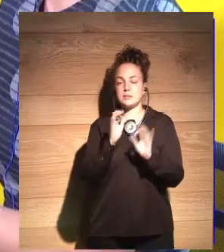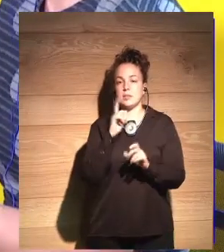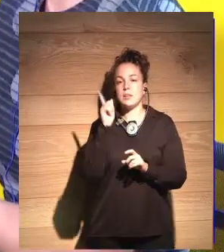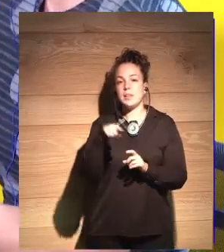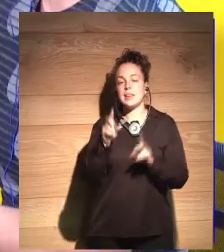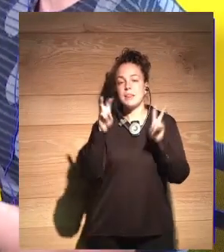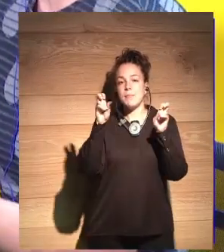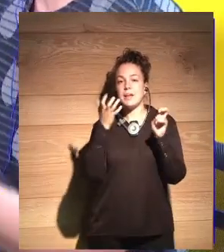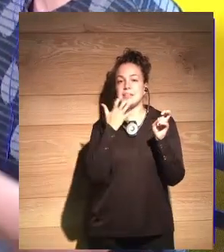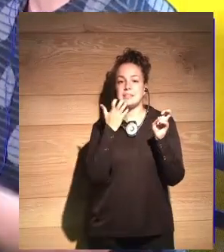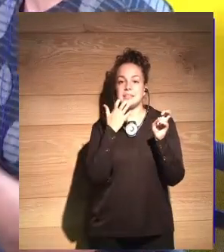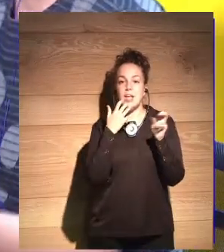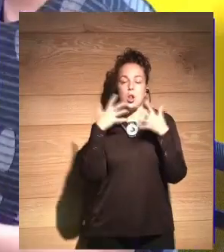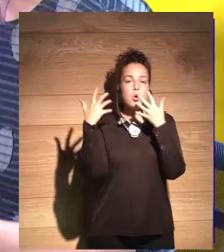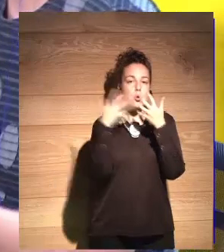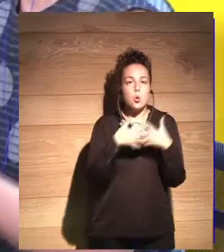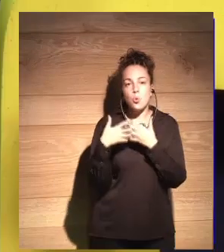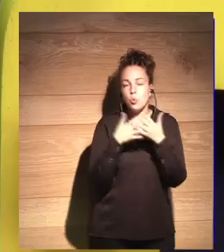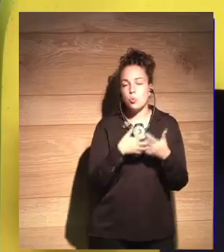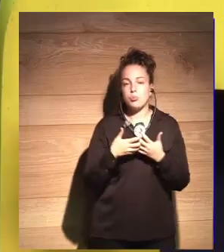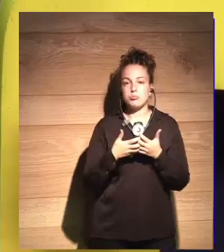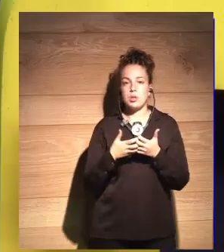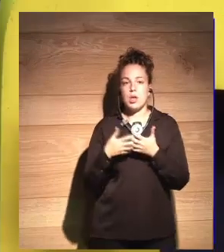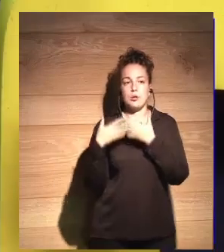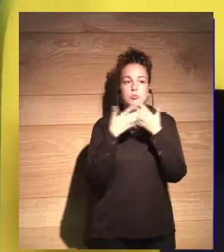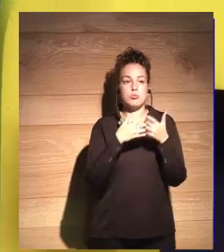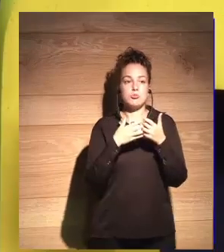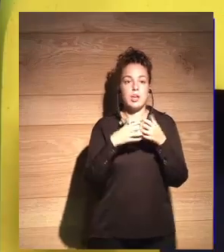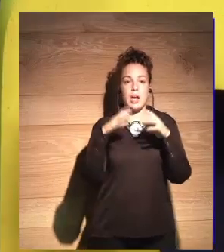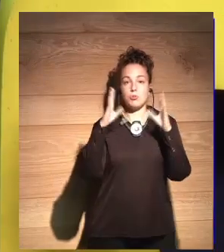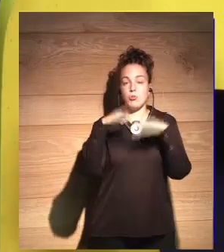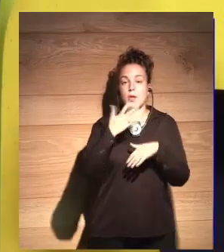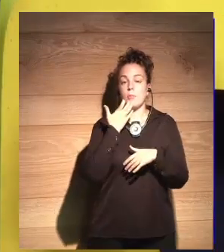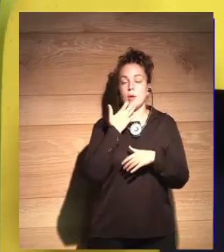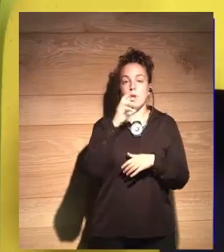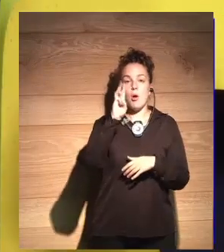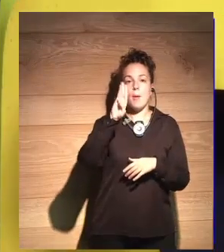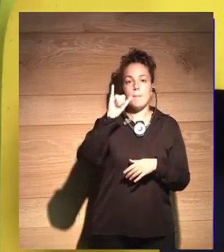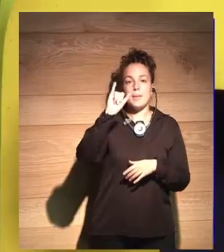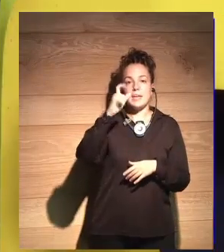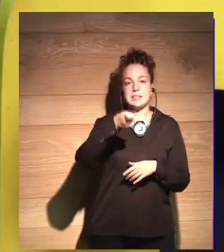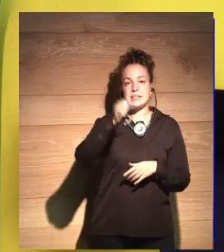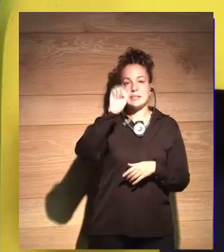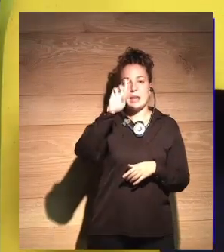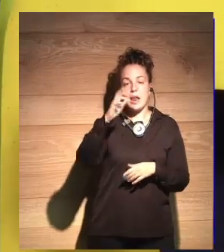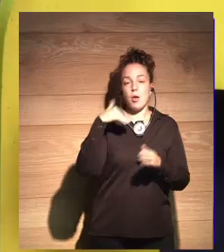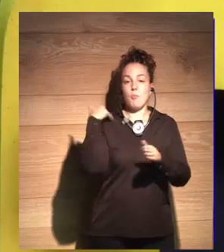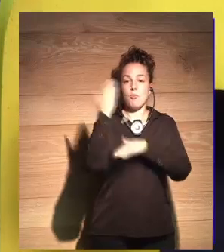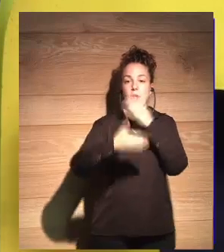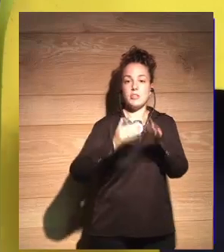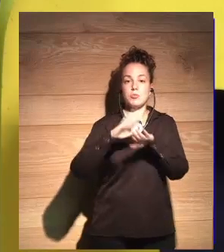struggle, you know, in Pixar they have these rules of storytelling. You admire someone for their difficulties, not